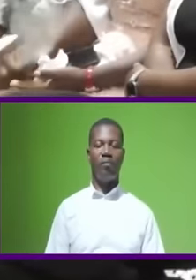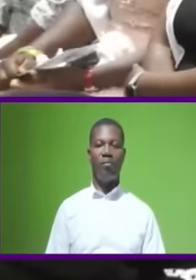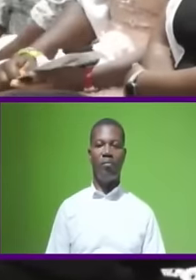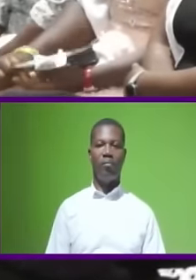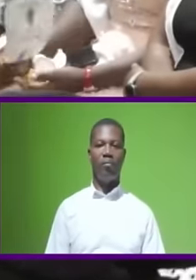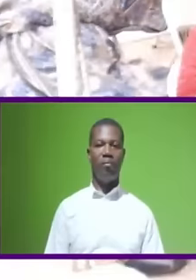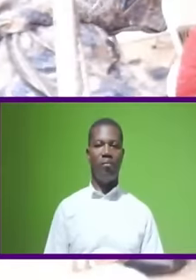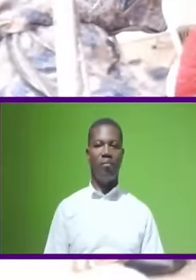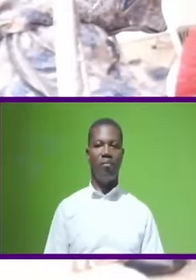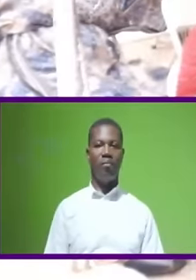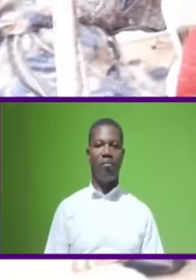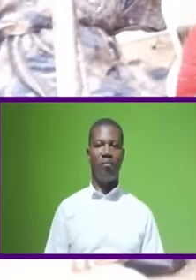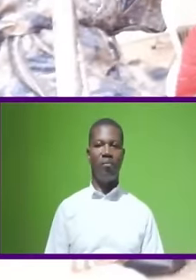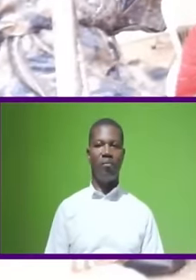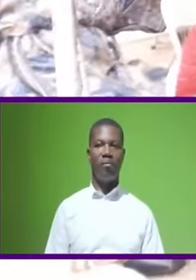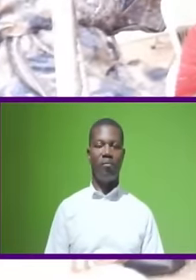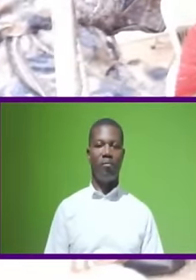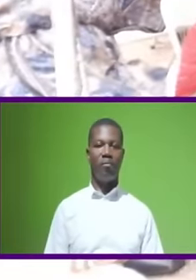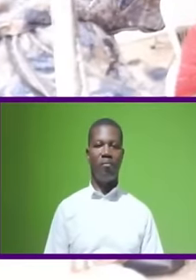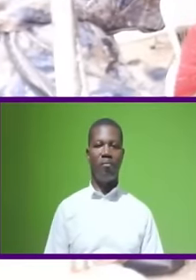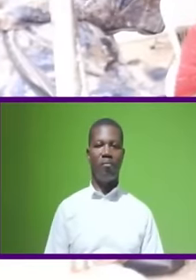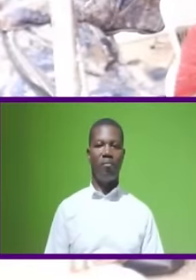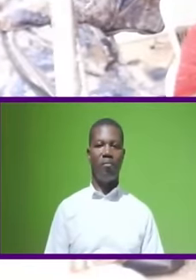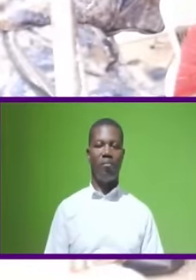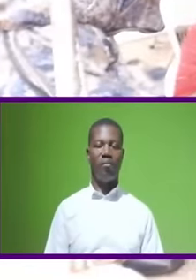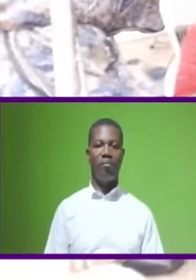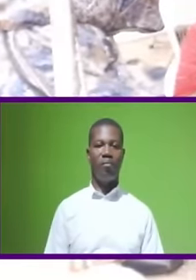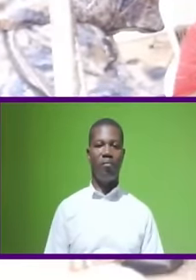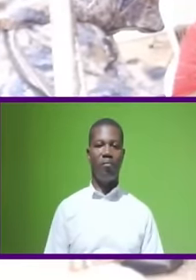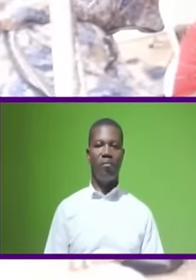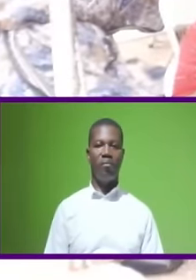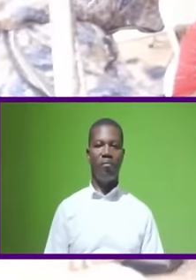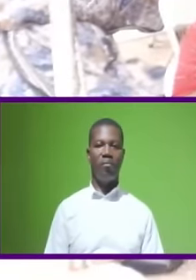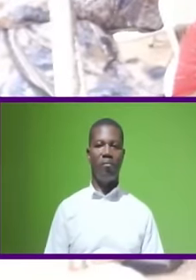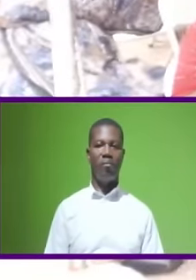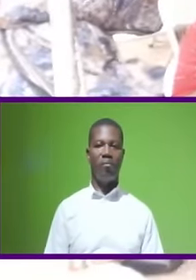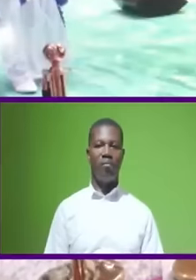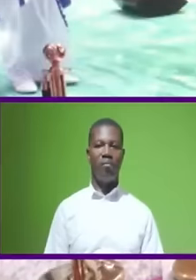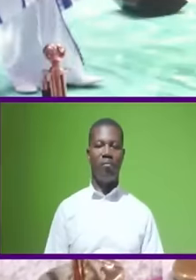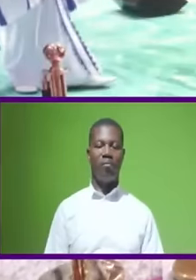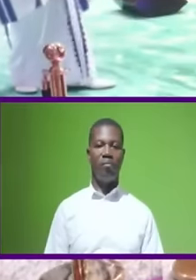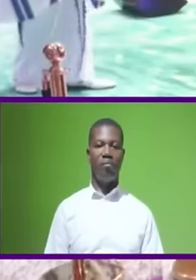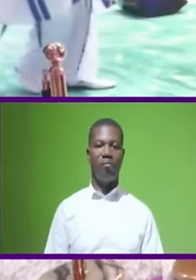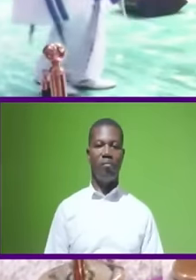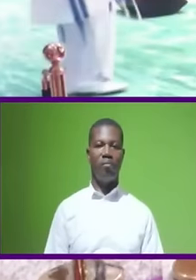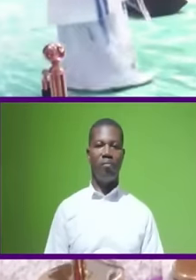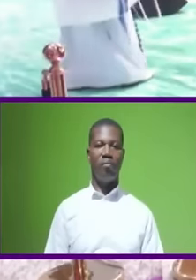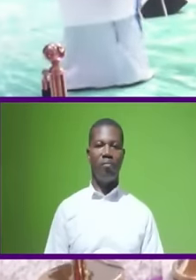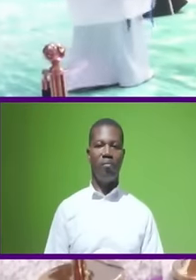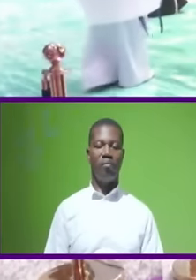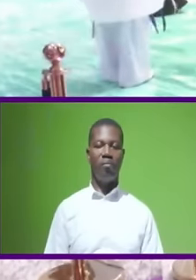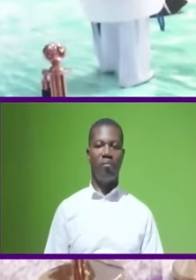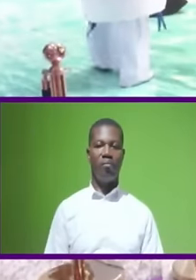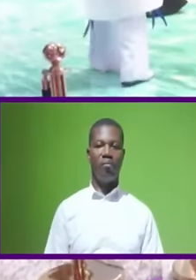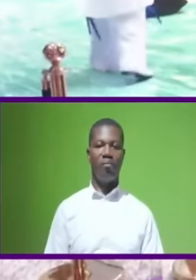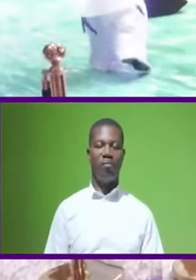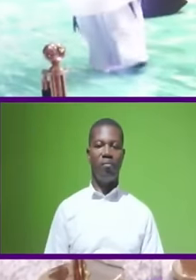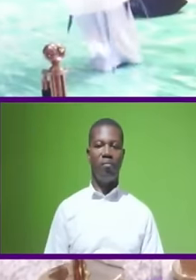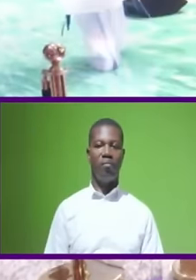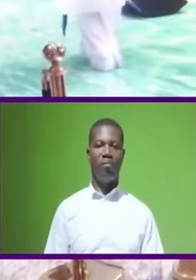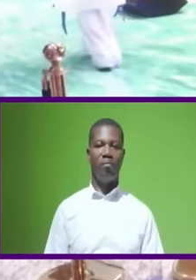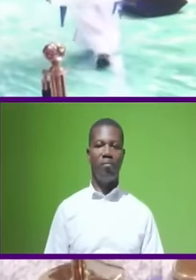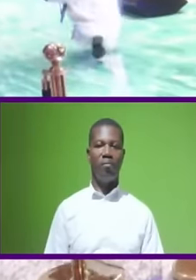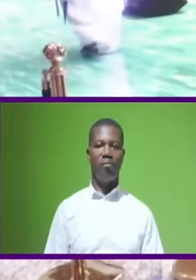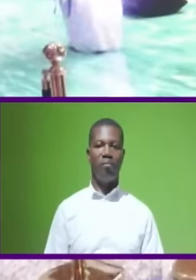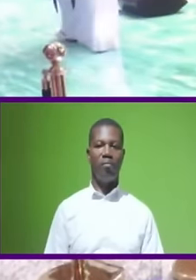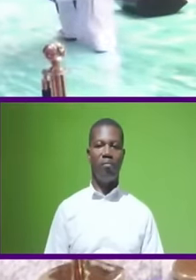security apparatus around me, I want you to tighten the security because people are coming in the name of being relatives to me,